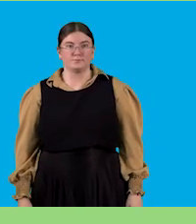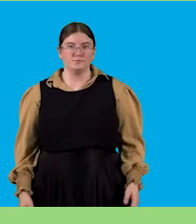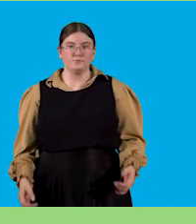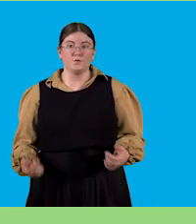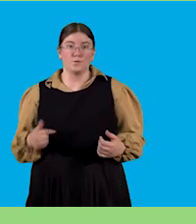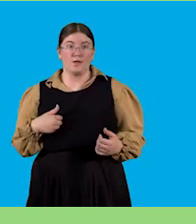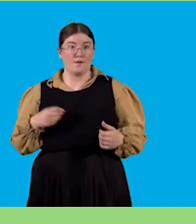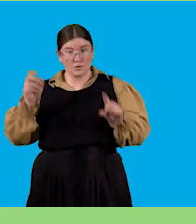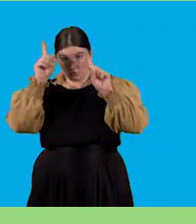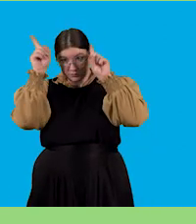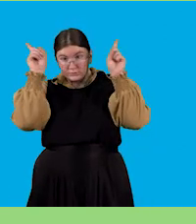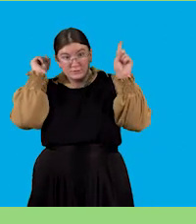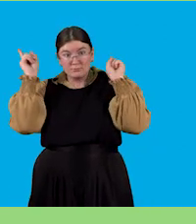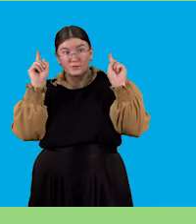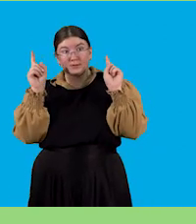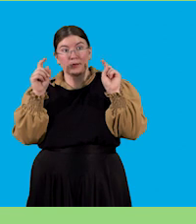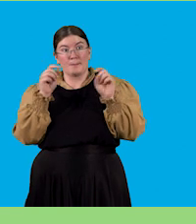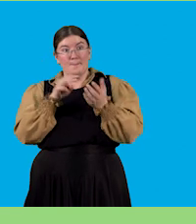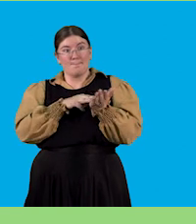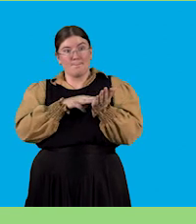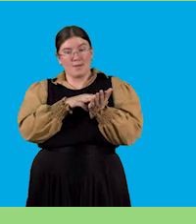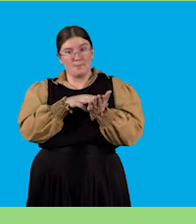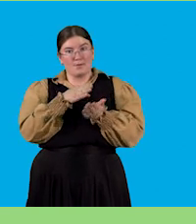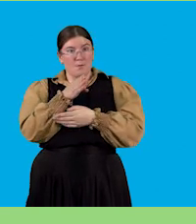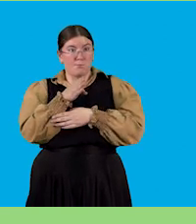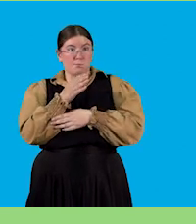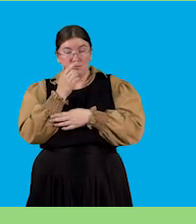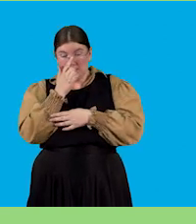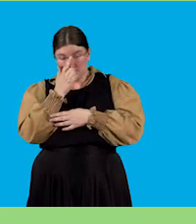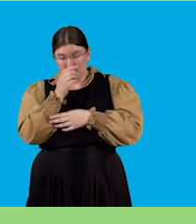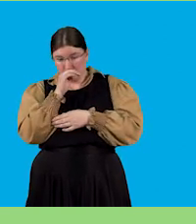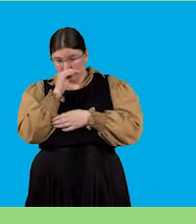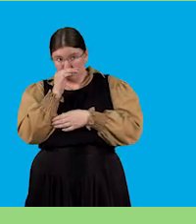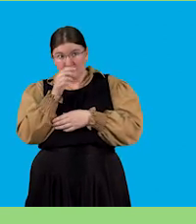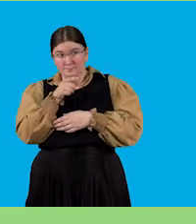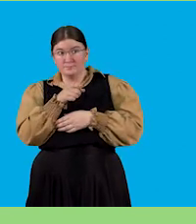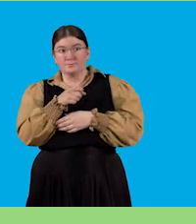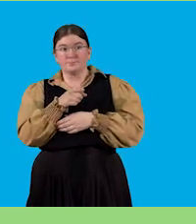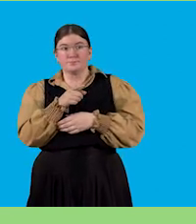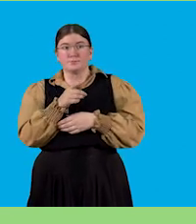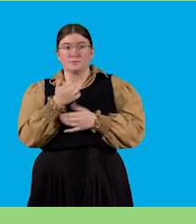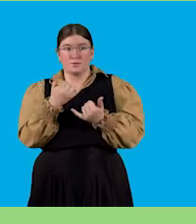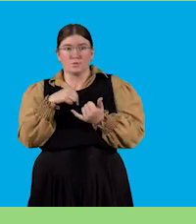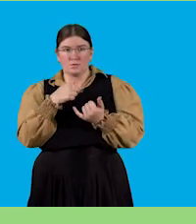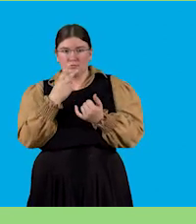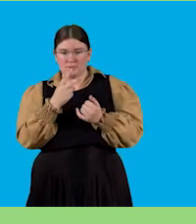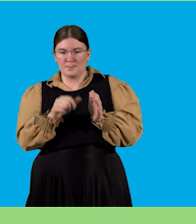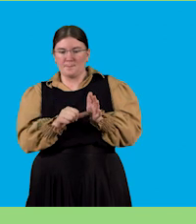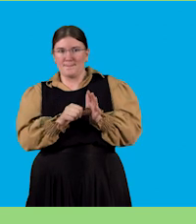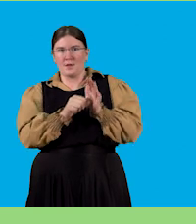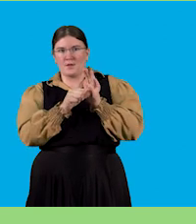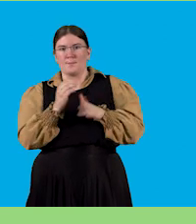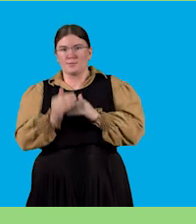We have our concept map in front of us, and this means that we will be looking at the main